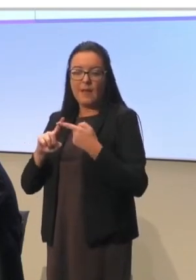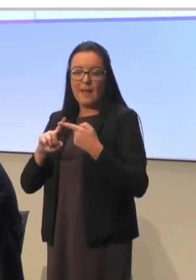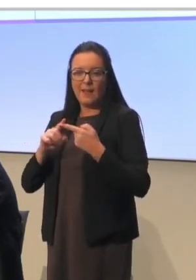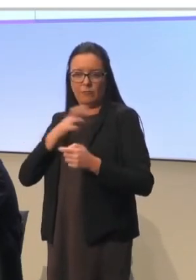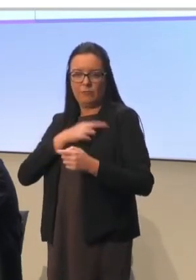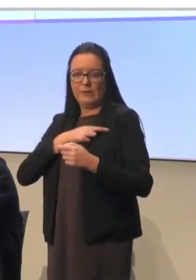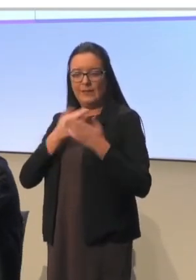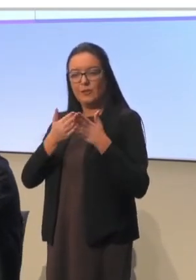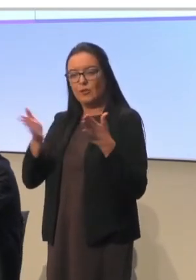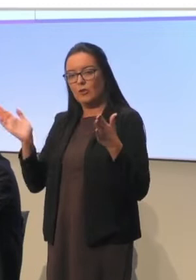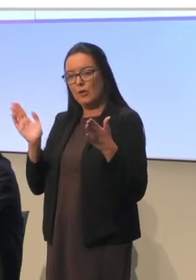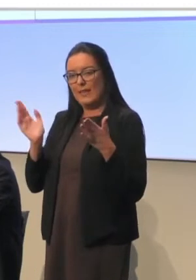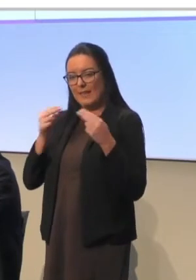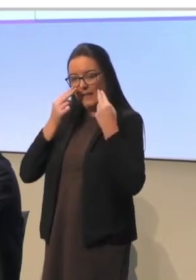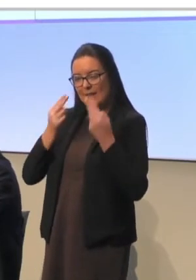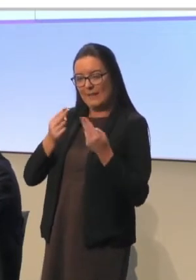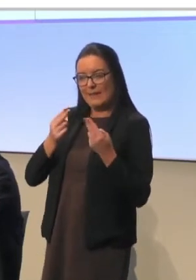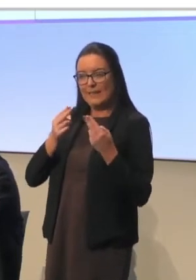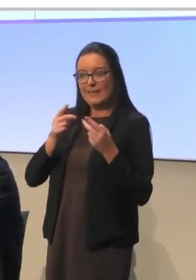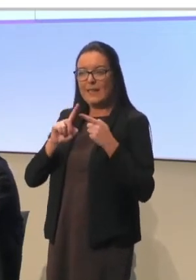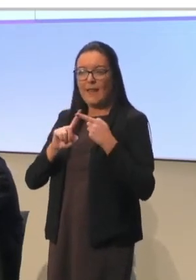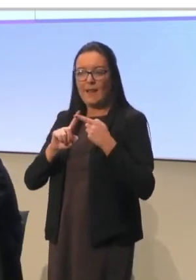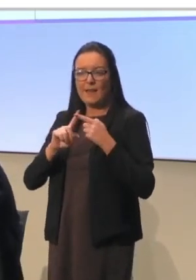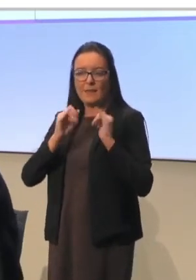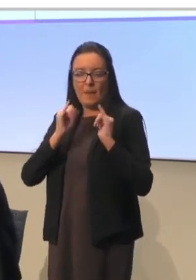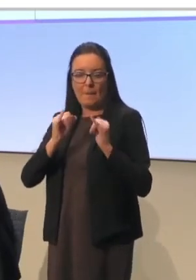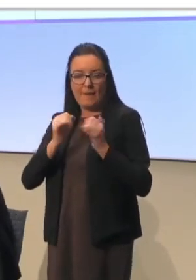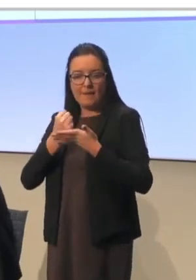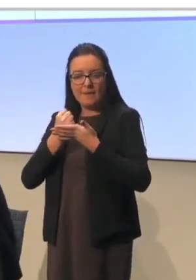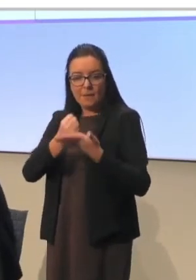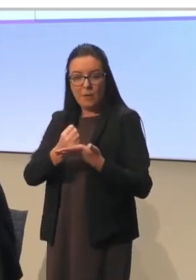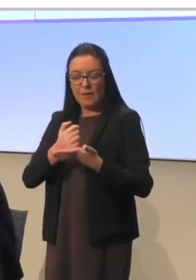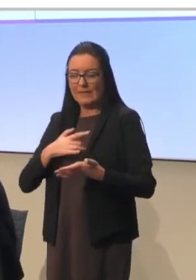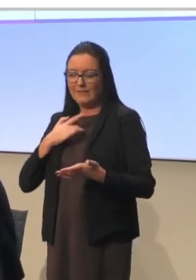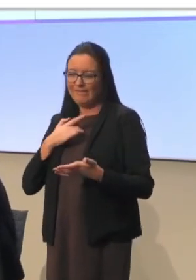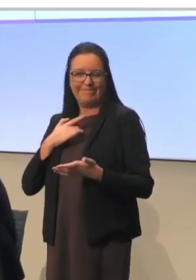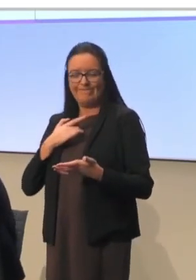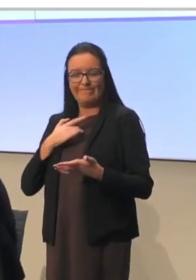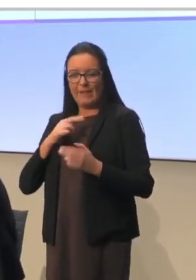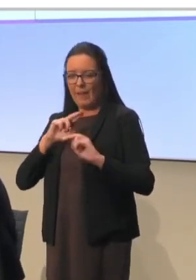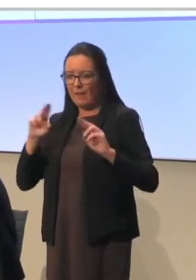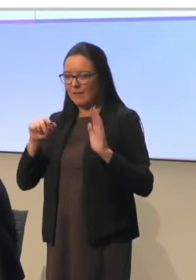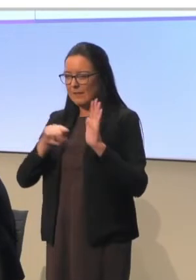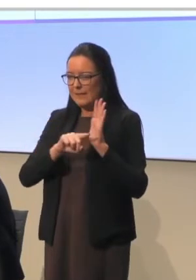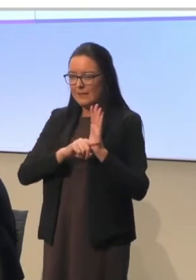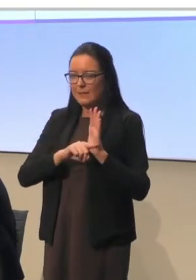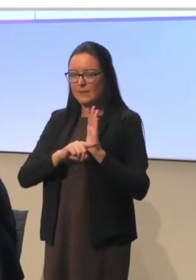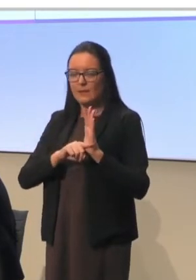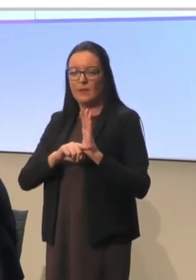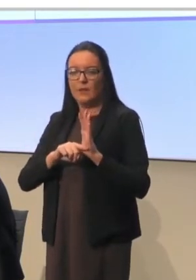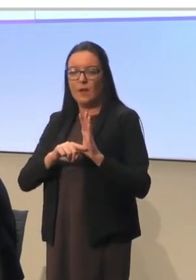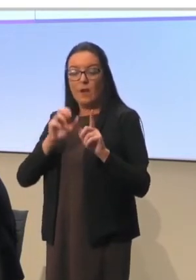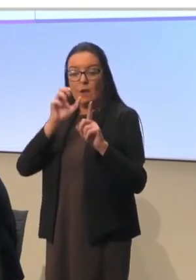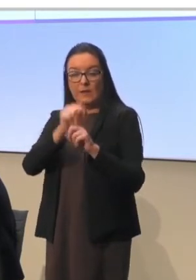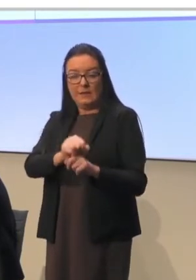general. And then the bad supports, the supports they felt weren't effective, were those that were overly reliant on a formal